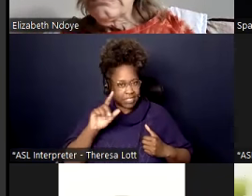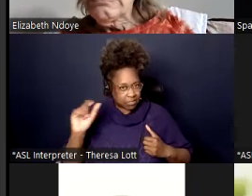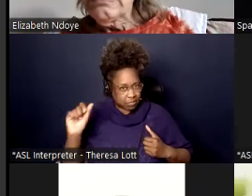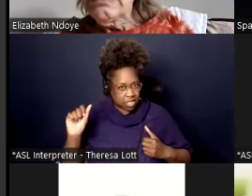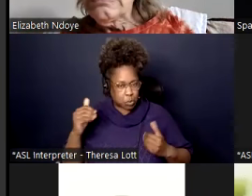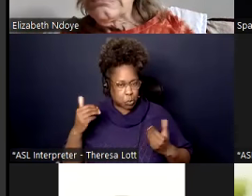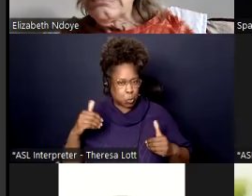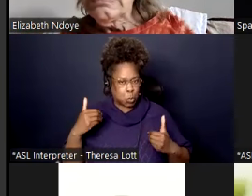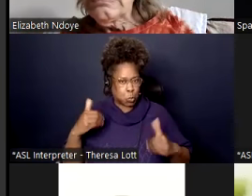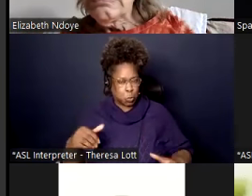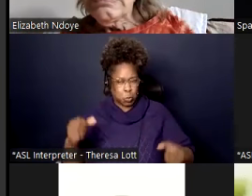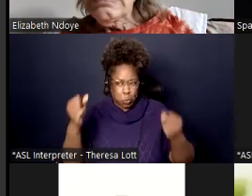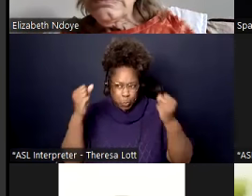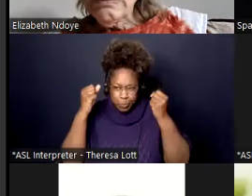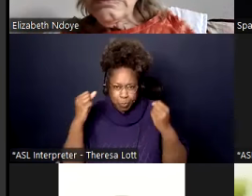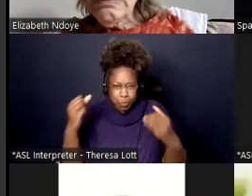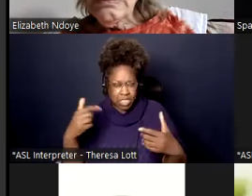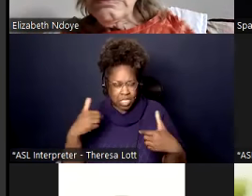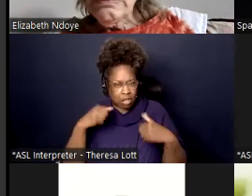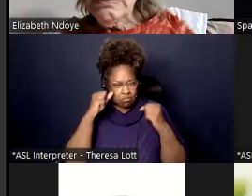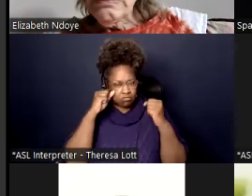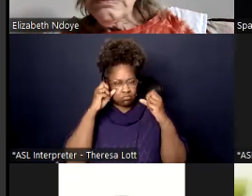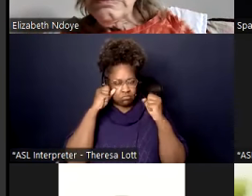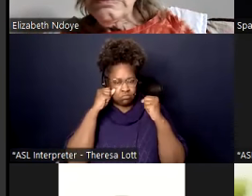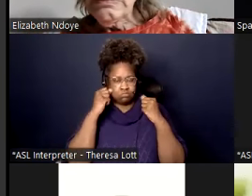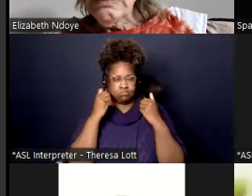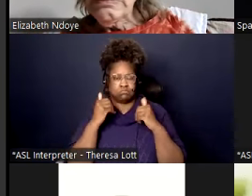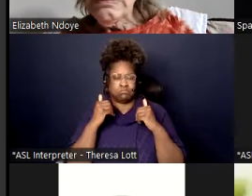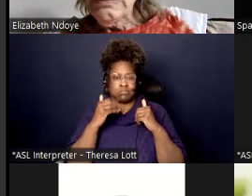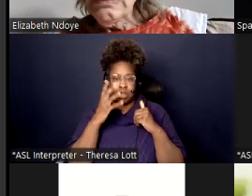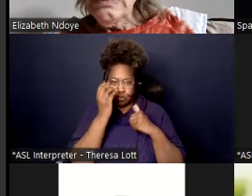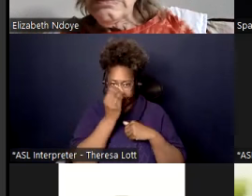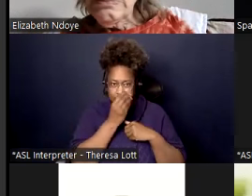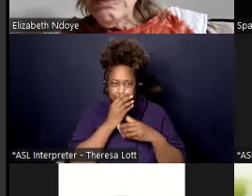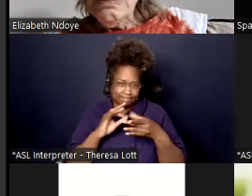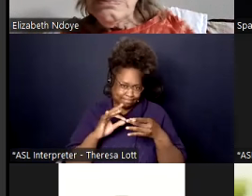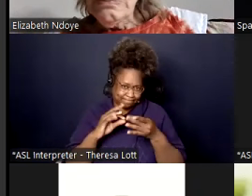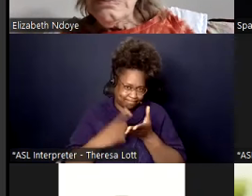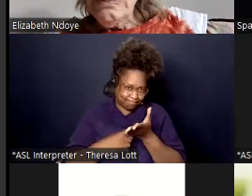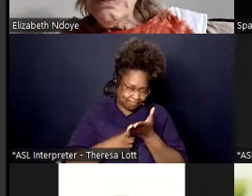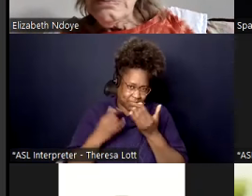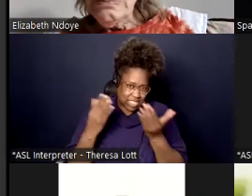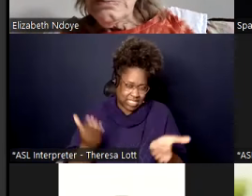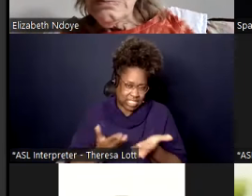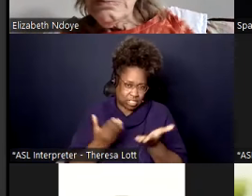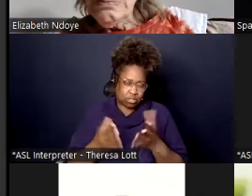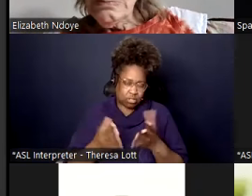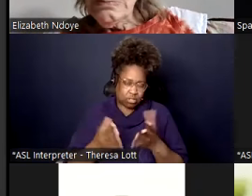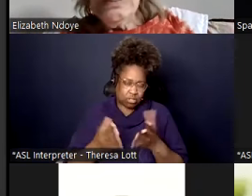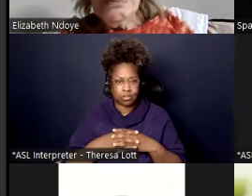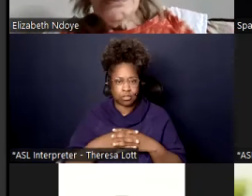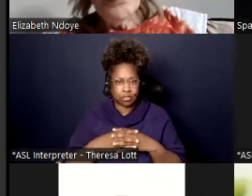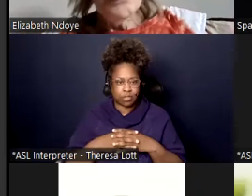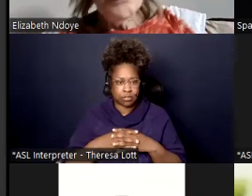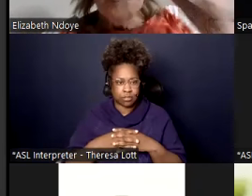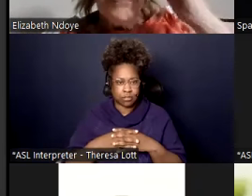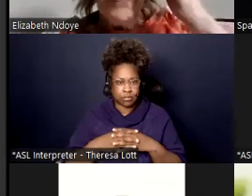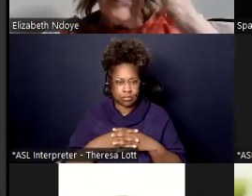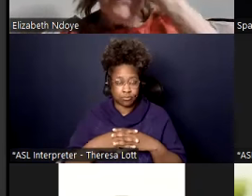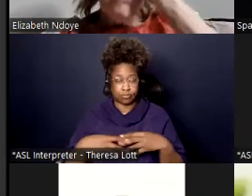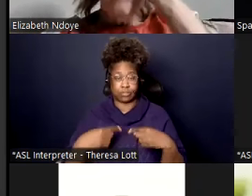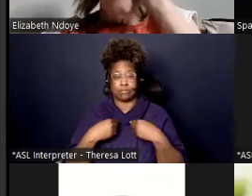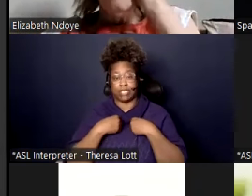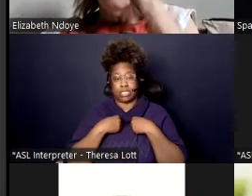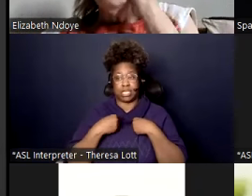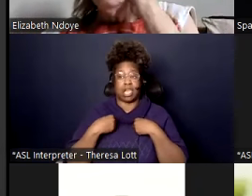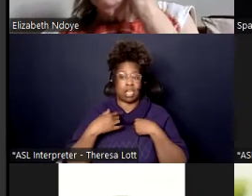really striking. And just kind of wanting to name that here, that our warning systems, I think I'll just say for myself, I